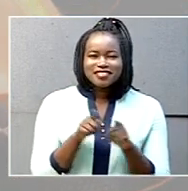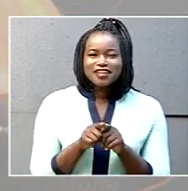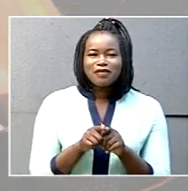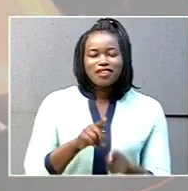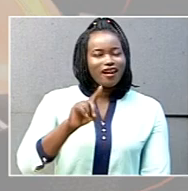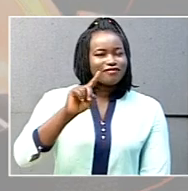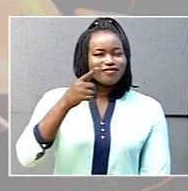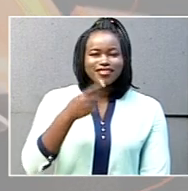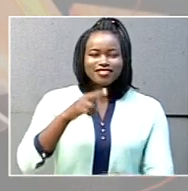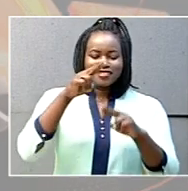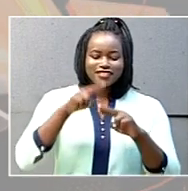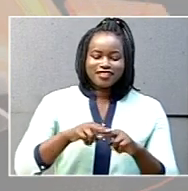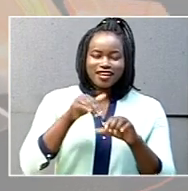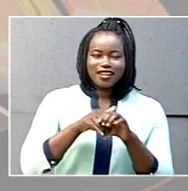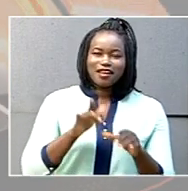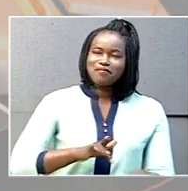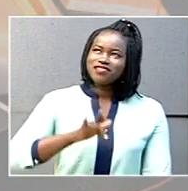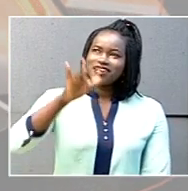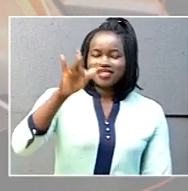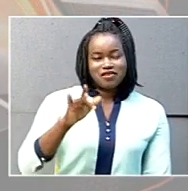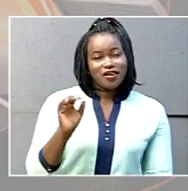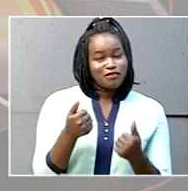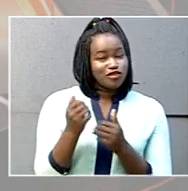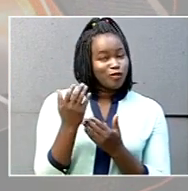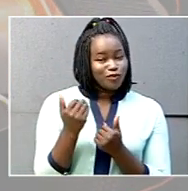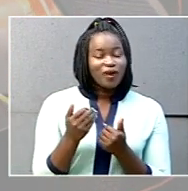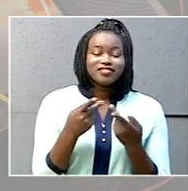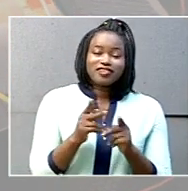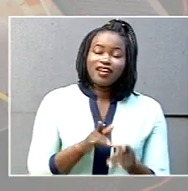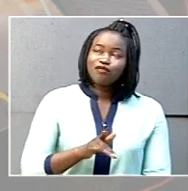passenger of the plane. We can't wait to have it on record.